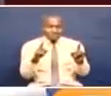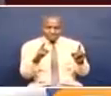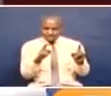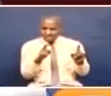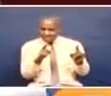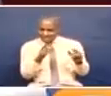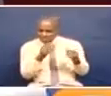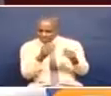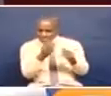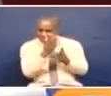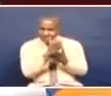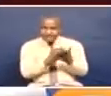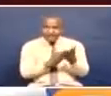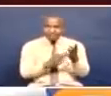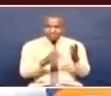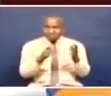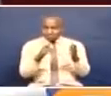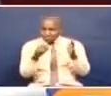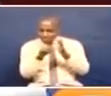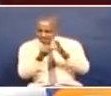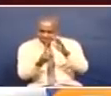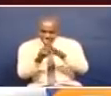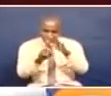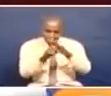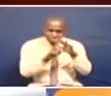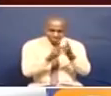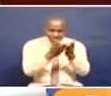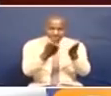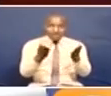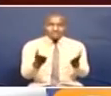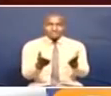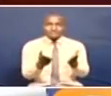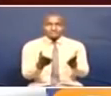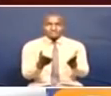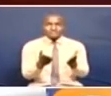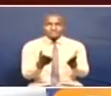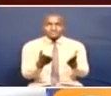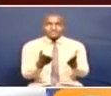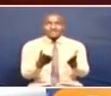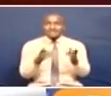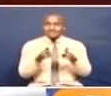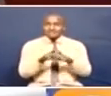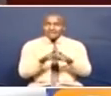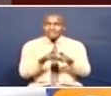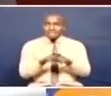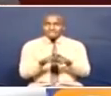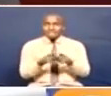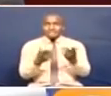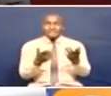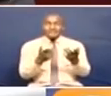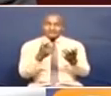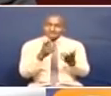certain administrative and bureaucratic elements were not followed. And another name for those elements might be then,